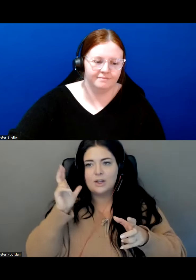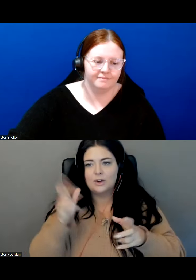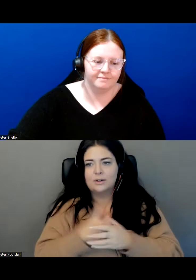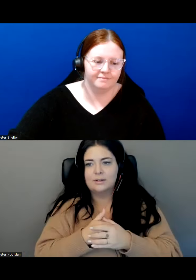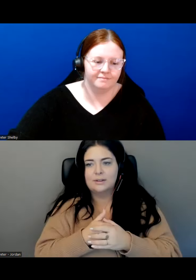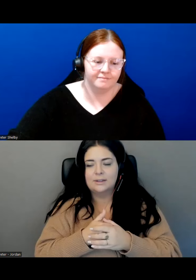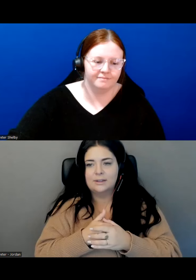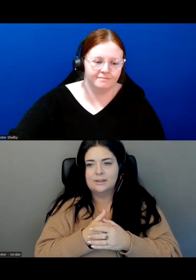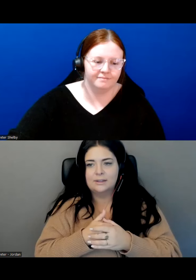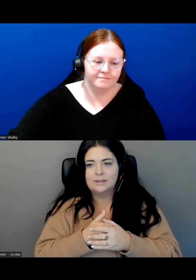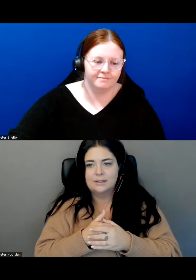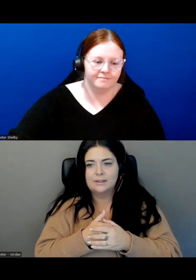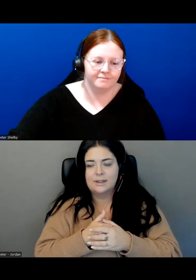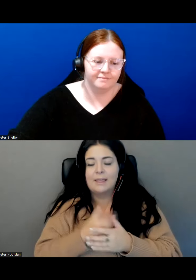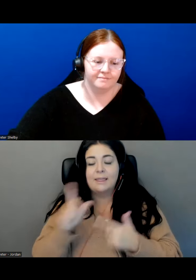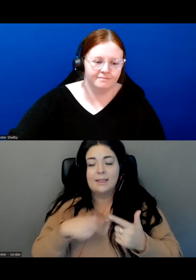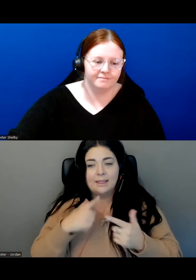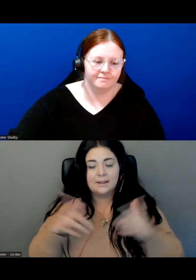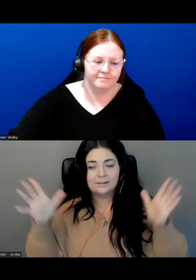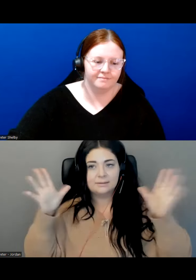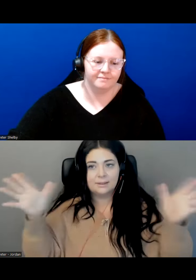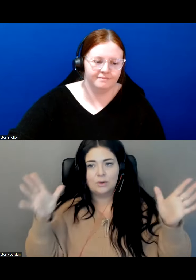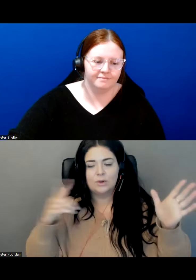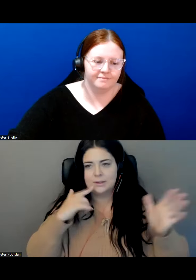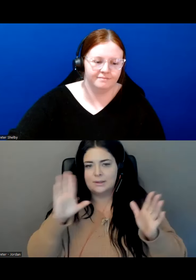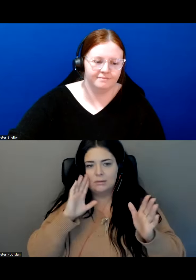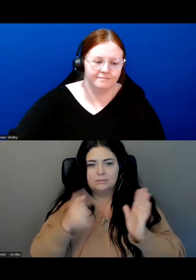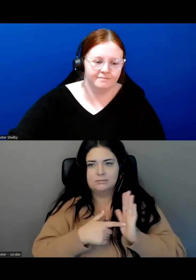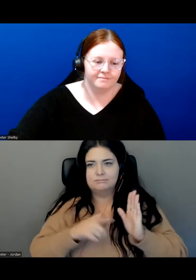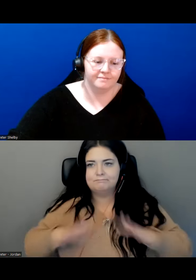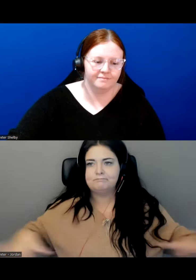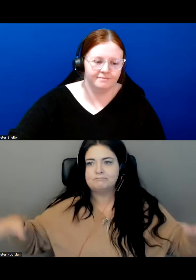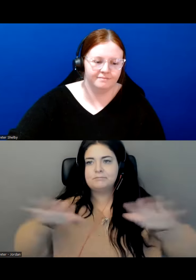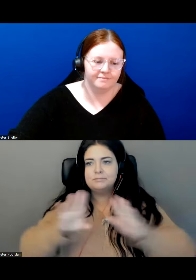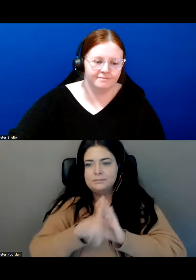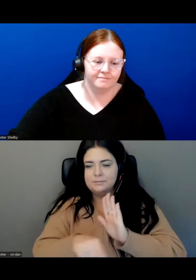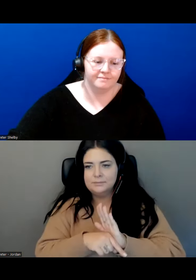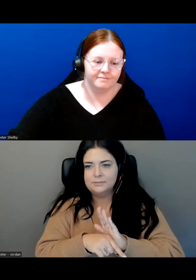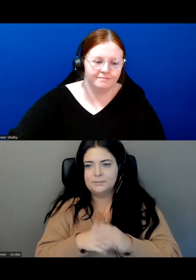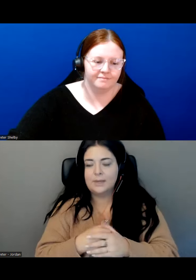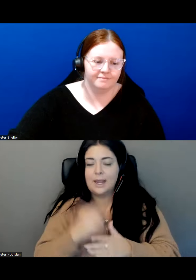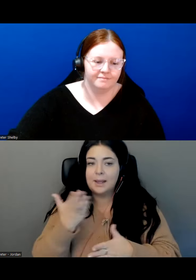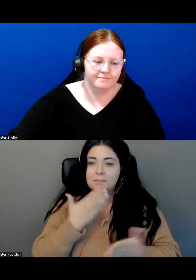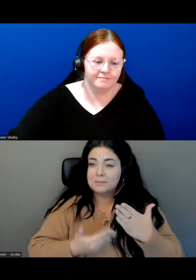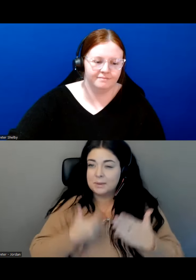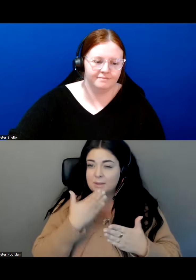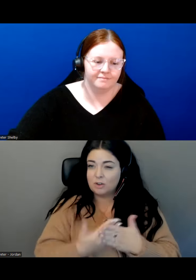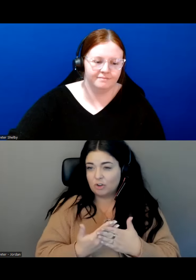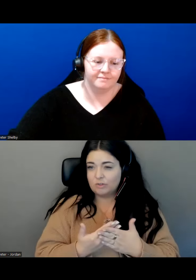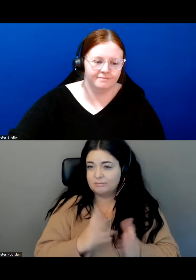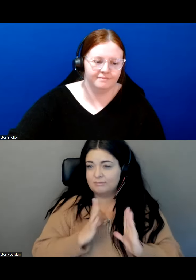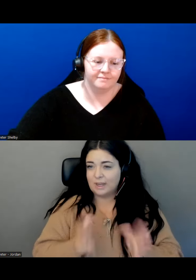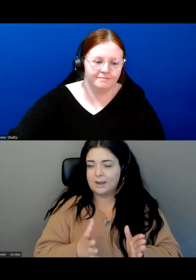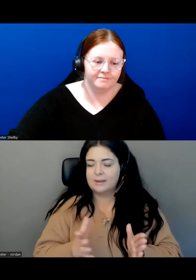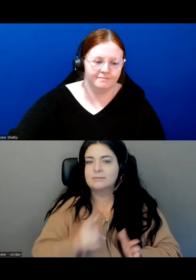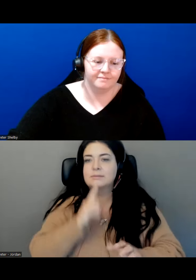above the baseline level of sound that's around them. And while it might sound comfortable to them in that environment, it's actually a lot louder than